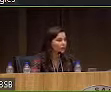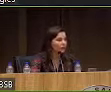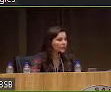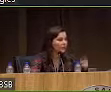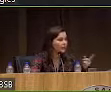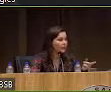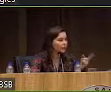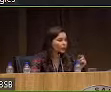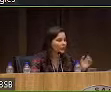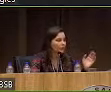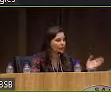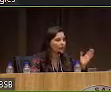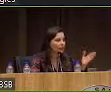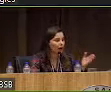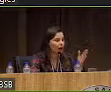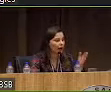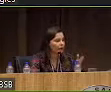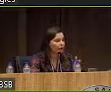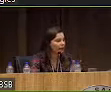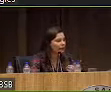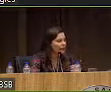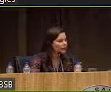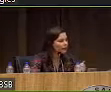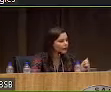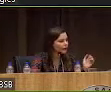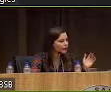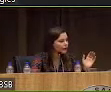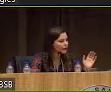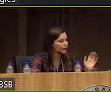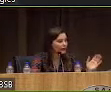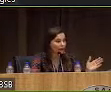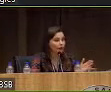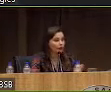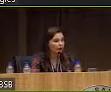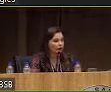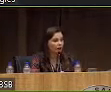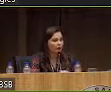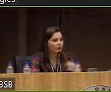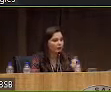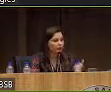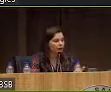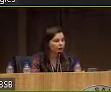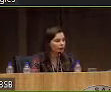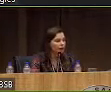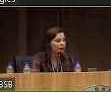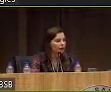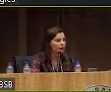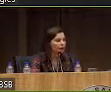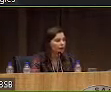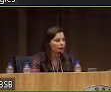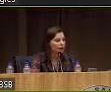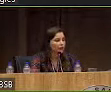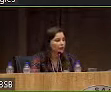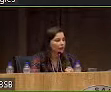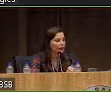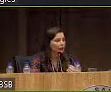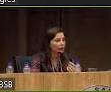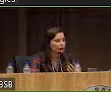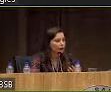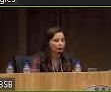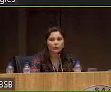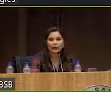We had some situations where the symptoms persisted up to a year. We had